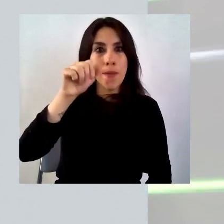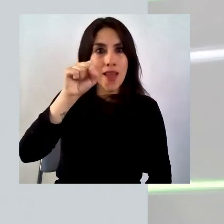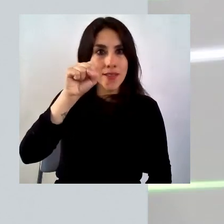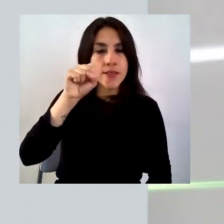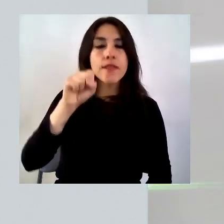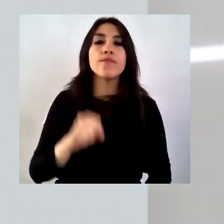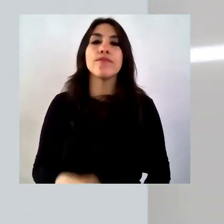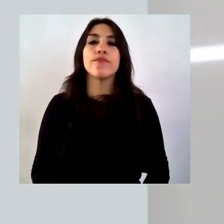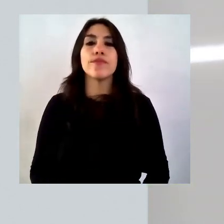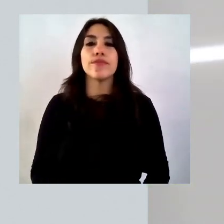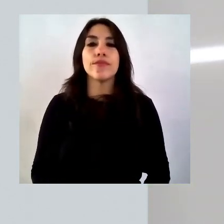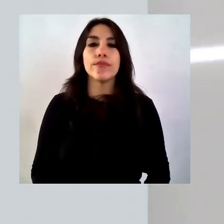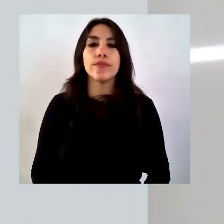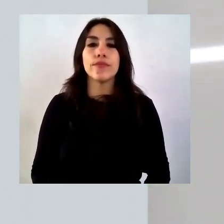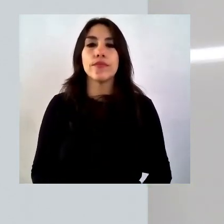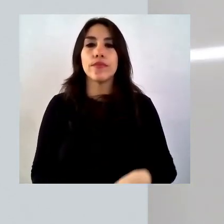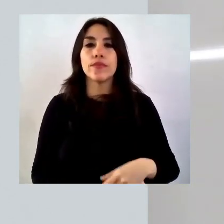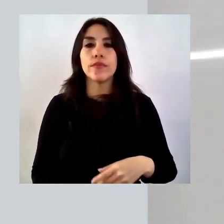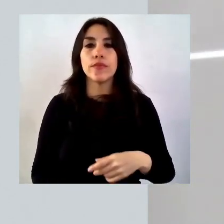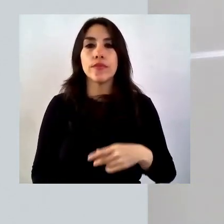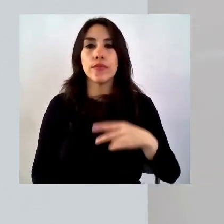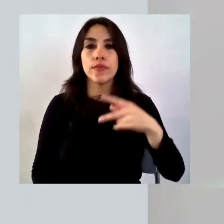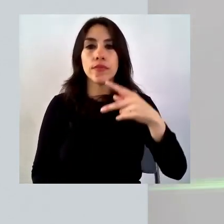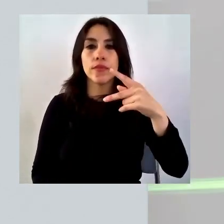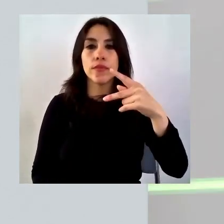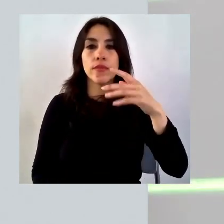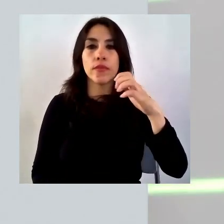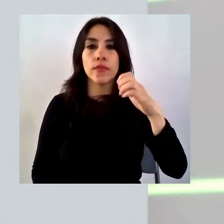of Purple Space.